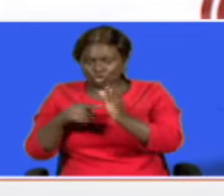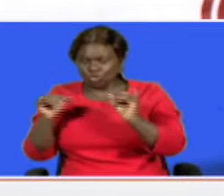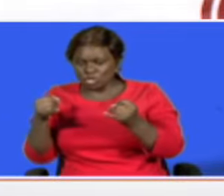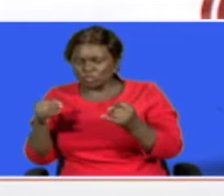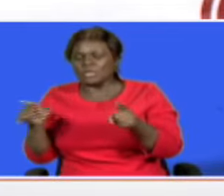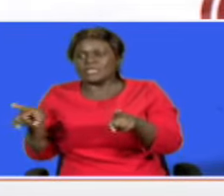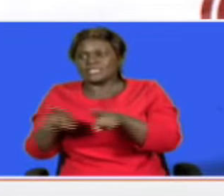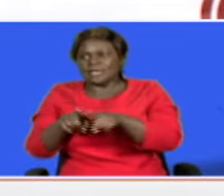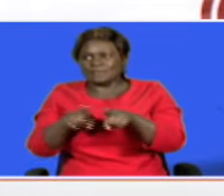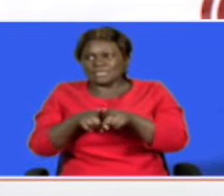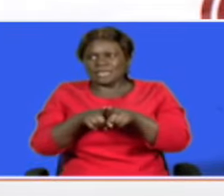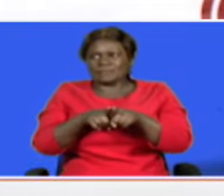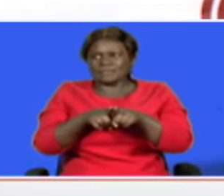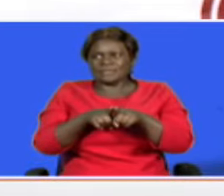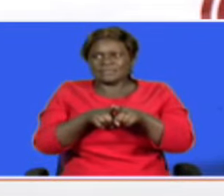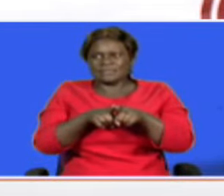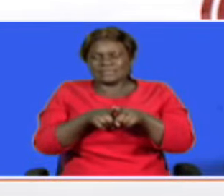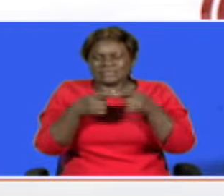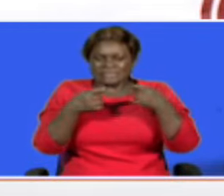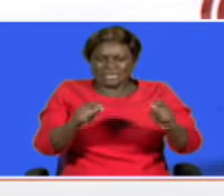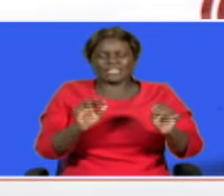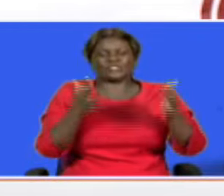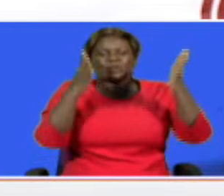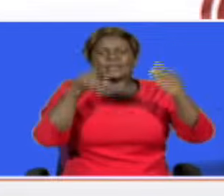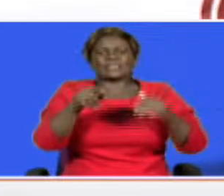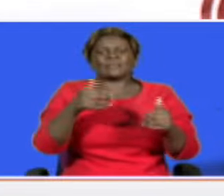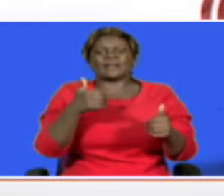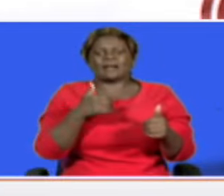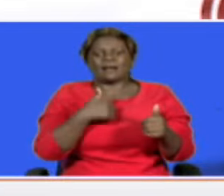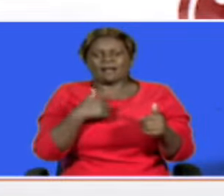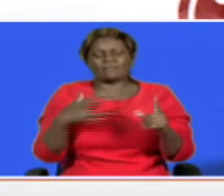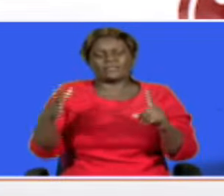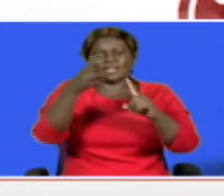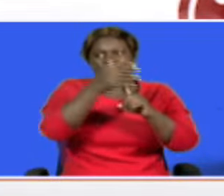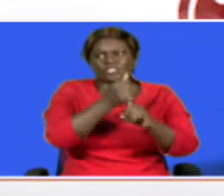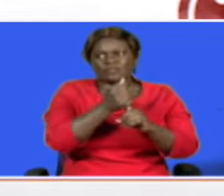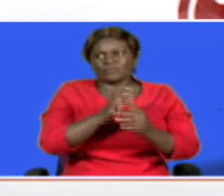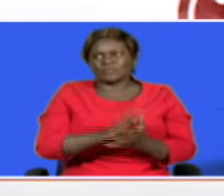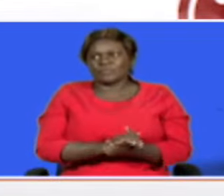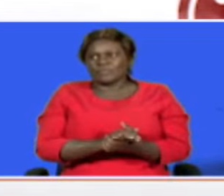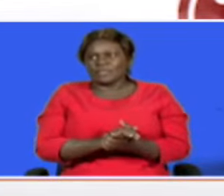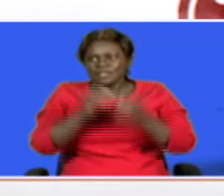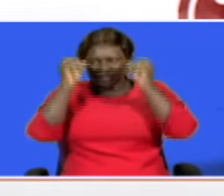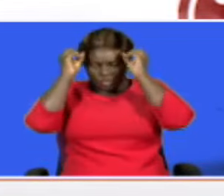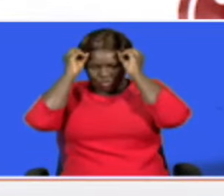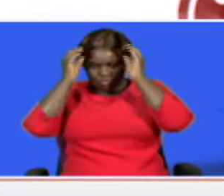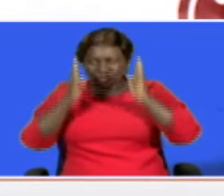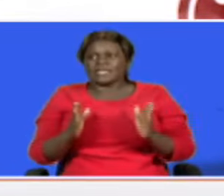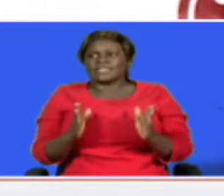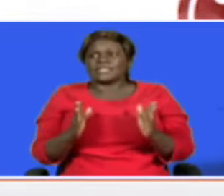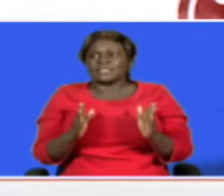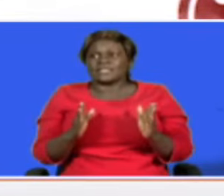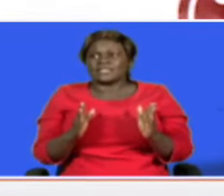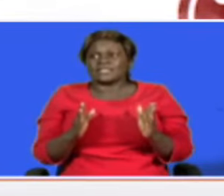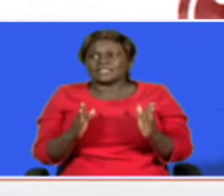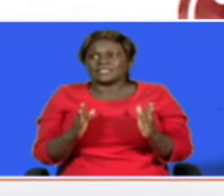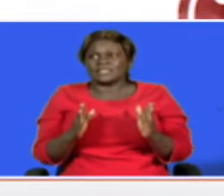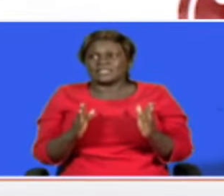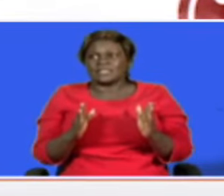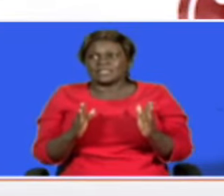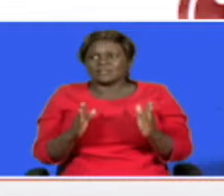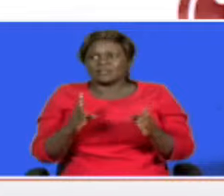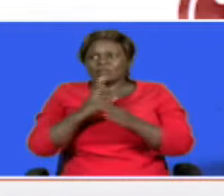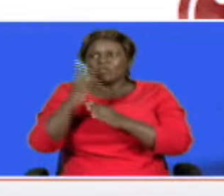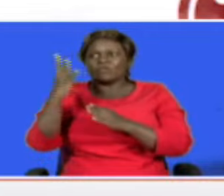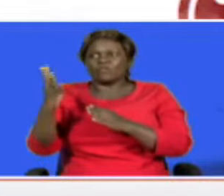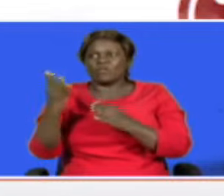we always also try and celebrate what they have been able to achieve. Her being a student and a candidate also,